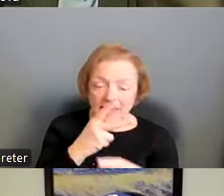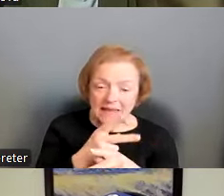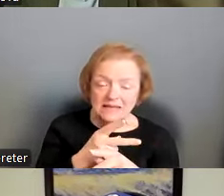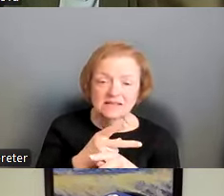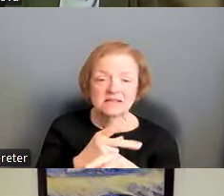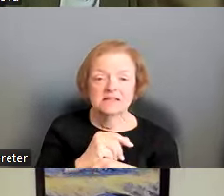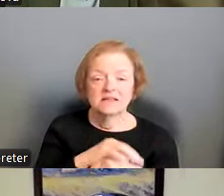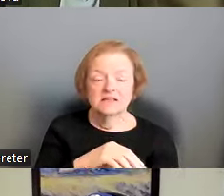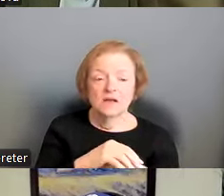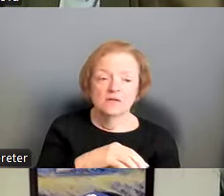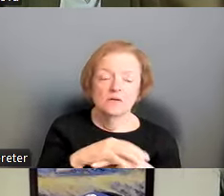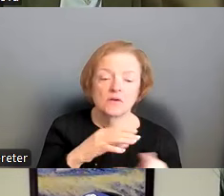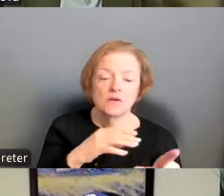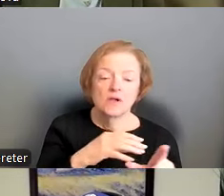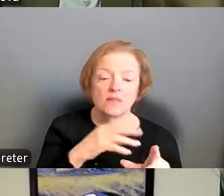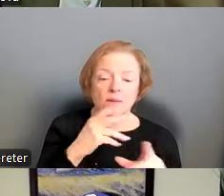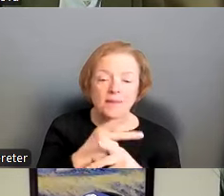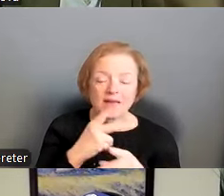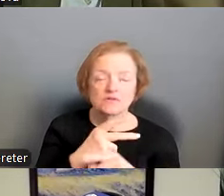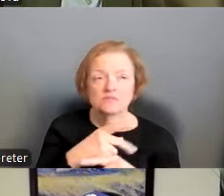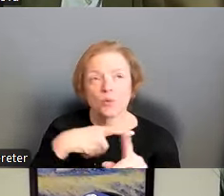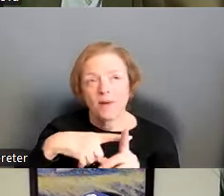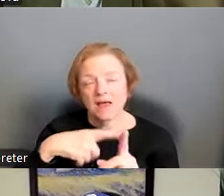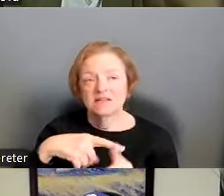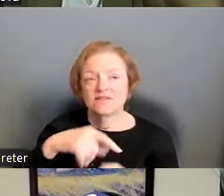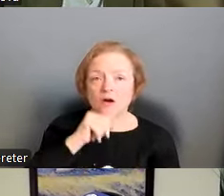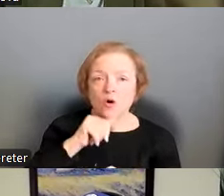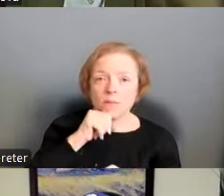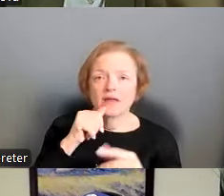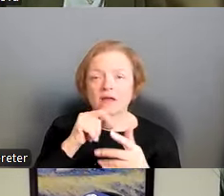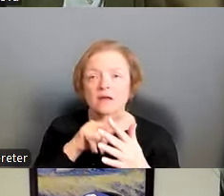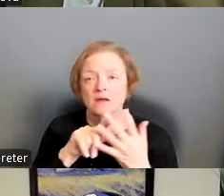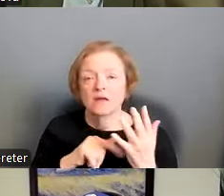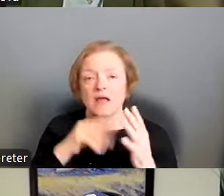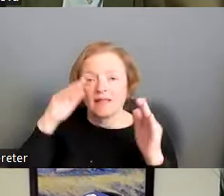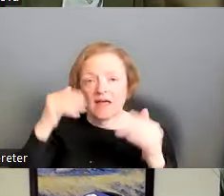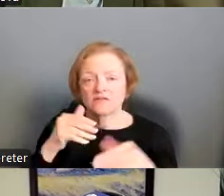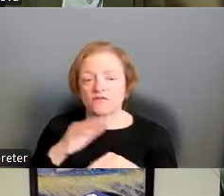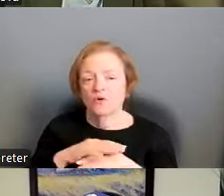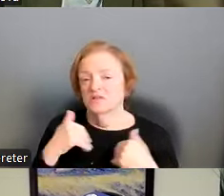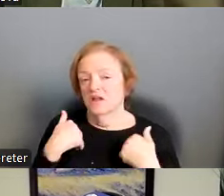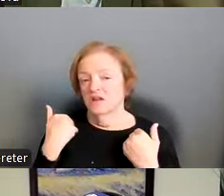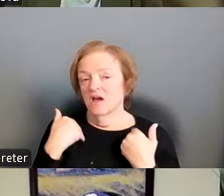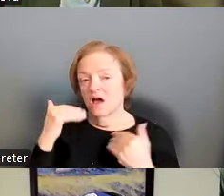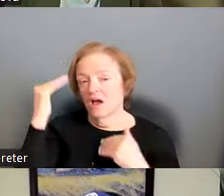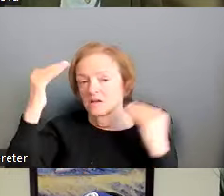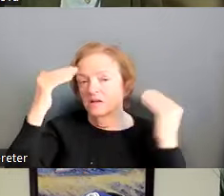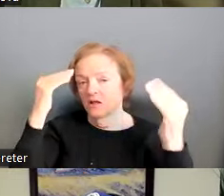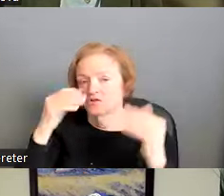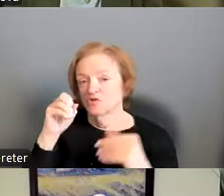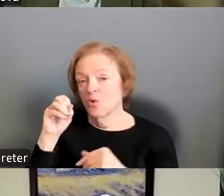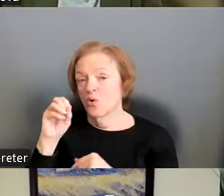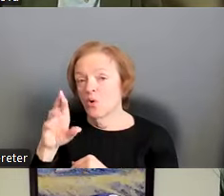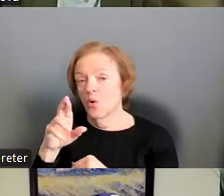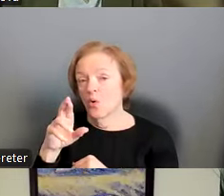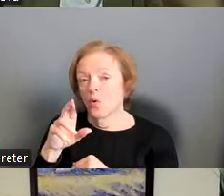coping. And that right now is geared towards young adults or adults who have